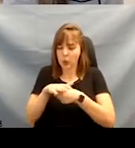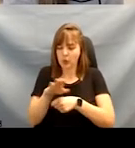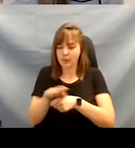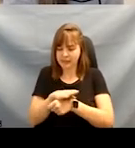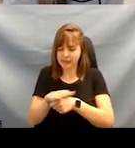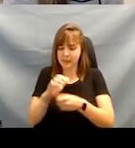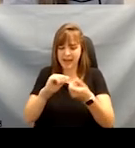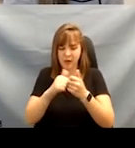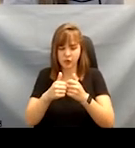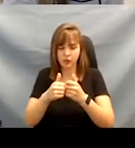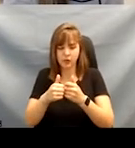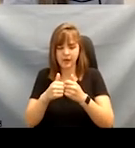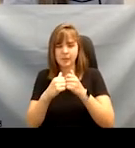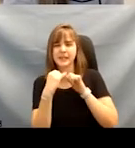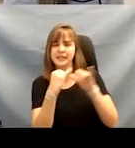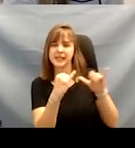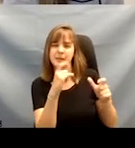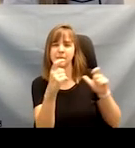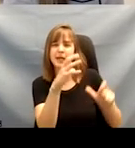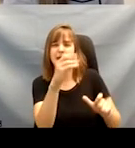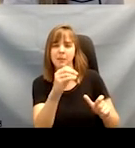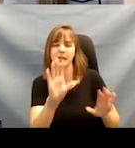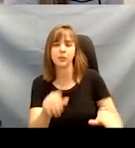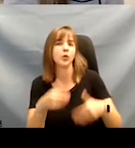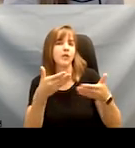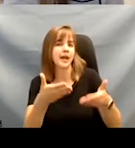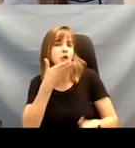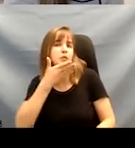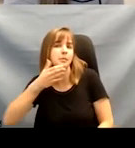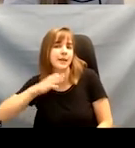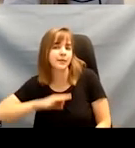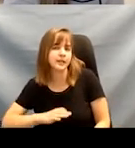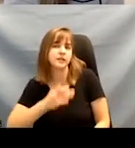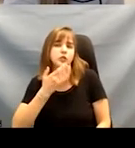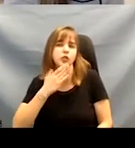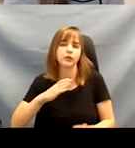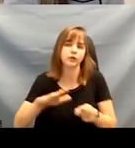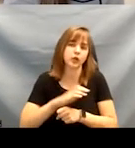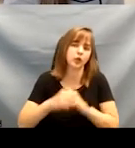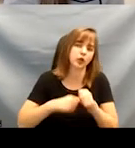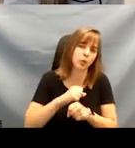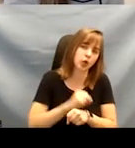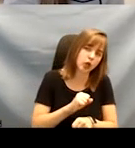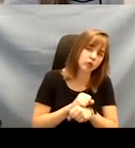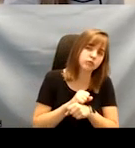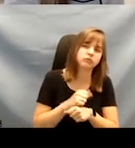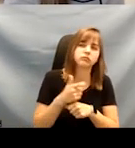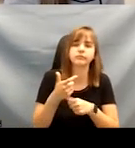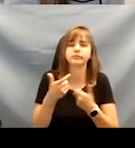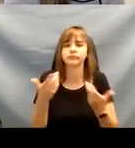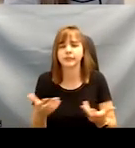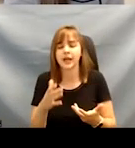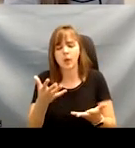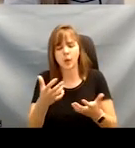to have something that is, you know, a really positive experience for employees and for us.